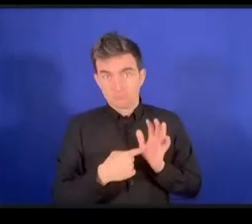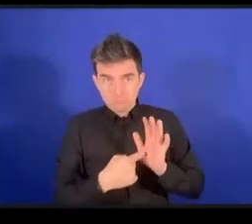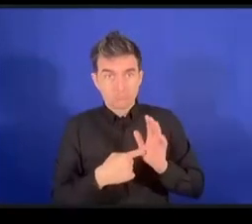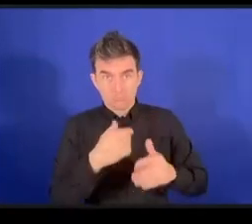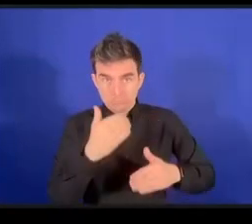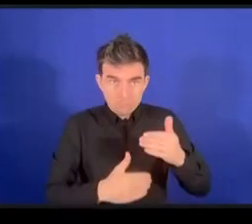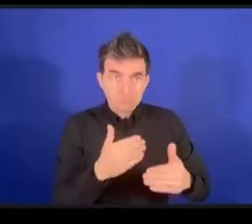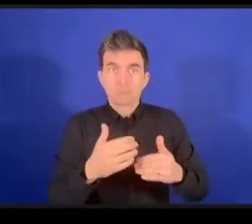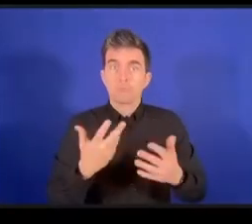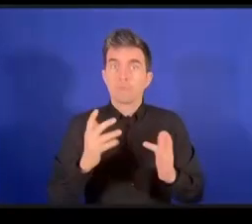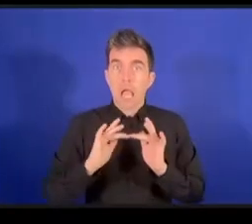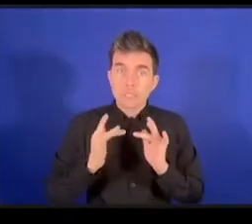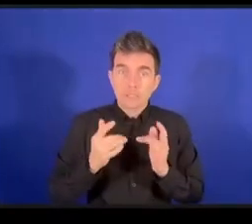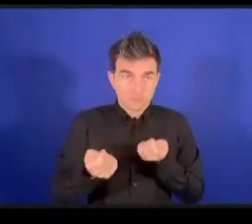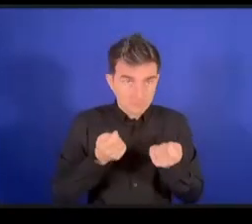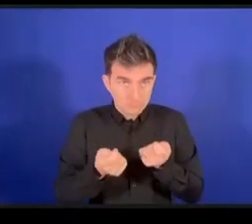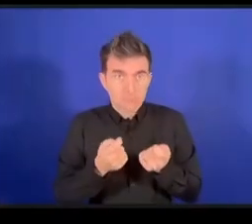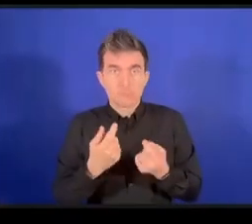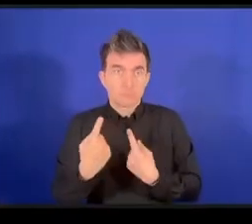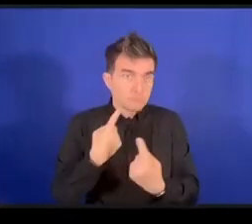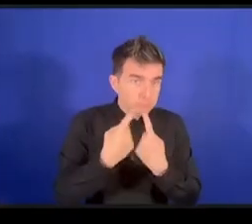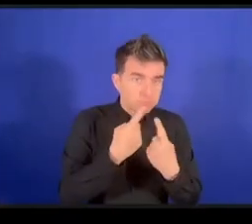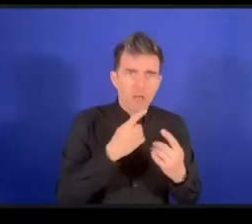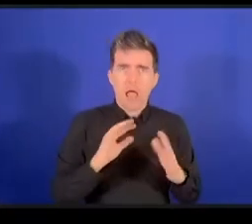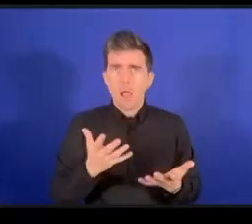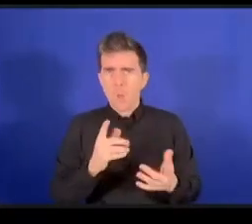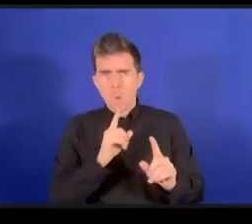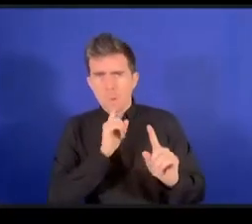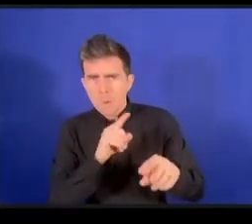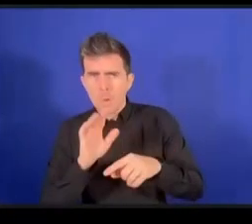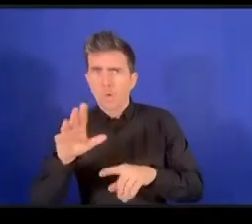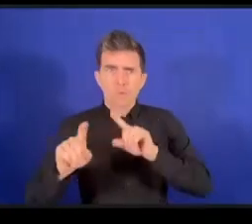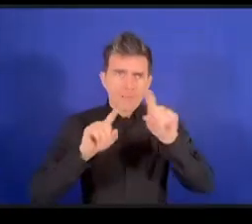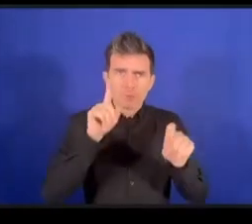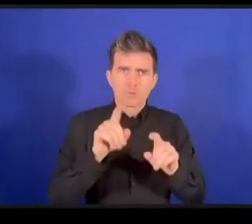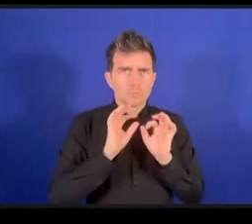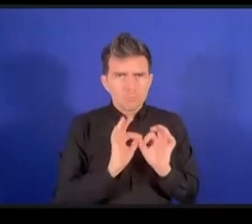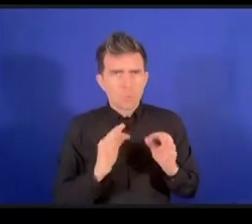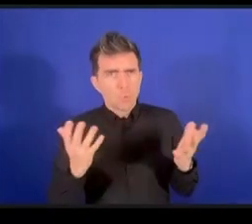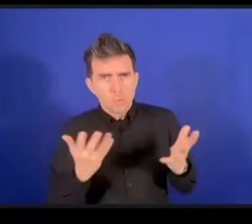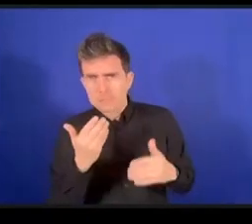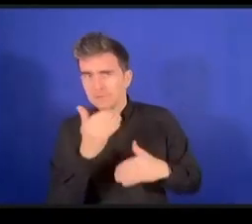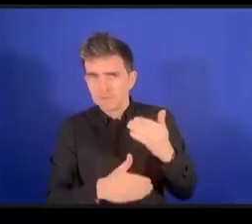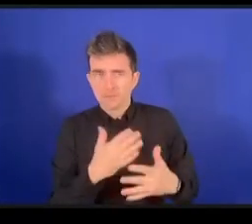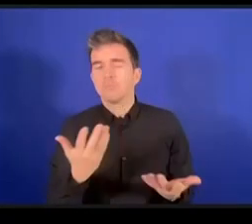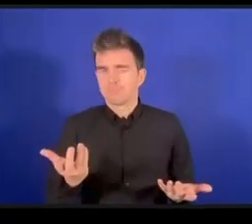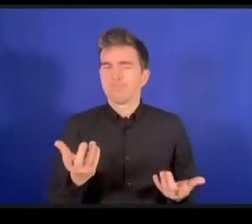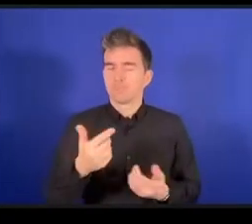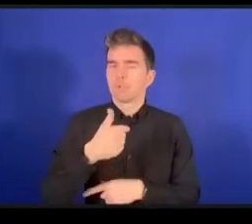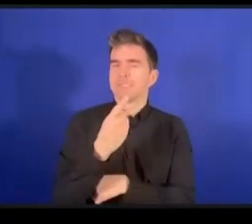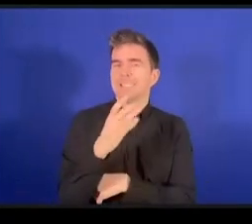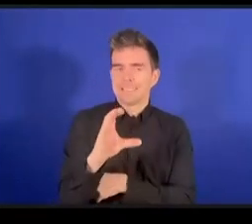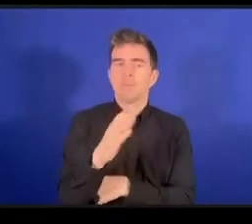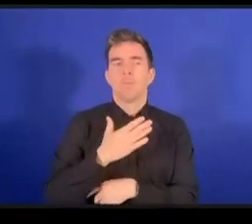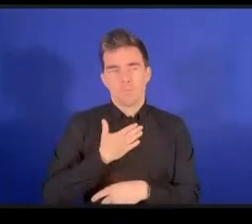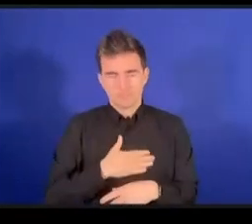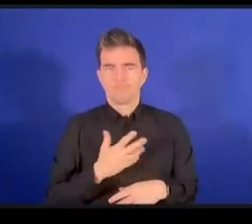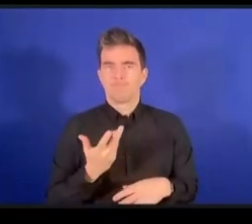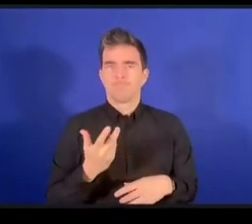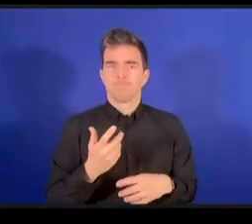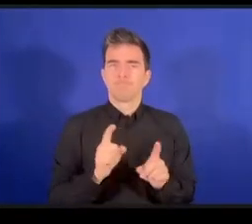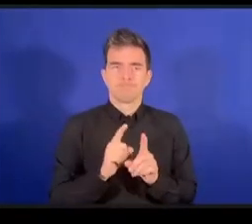then actually the GDC needs to bake in that bottom-up process. It needs to leave that space for that to